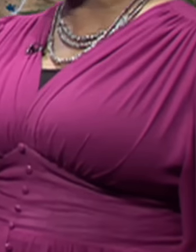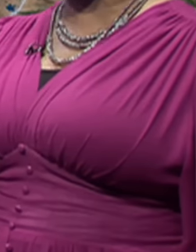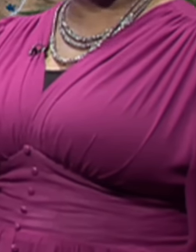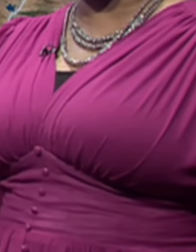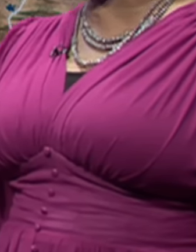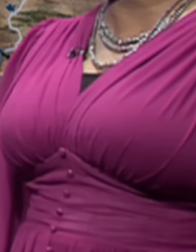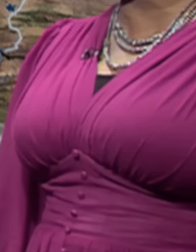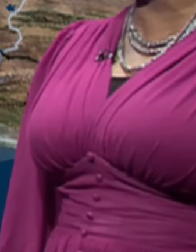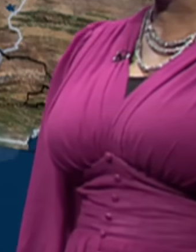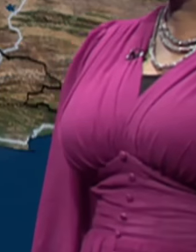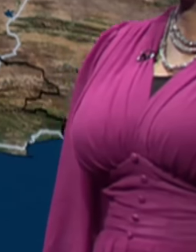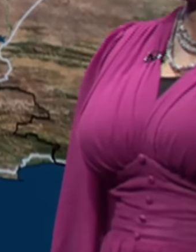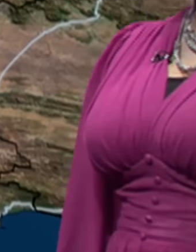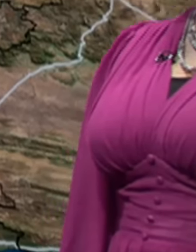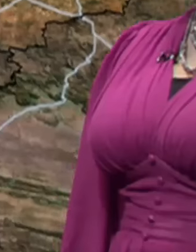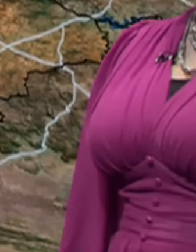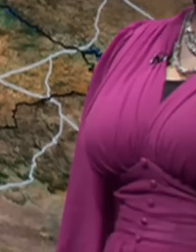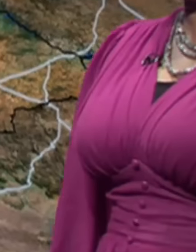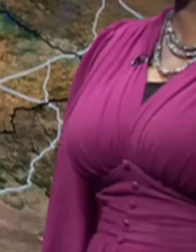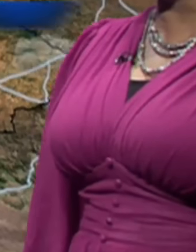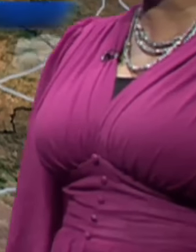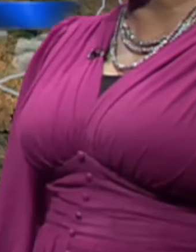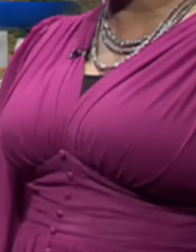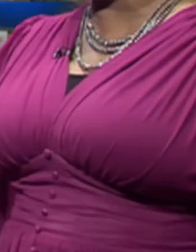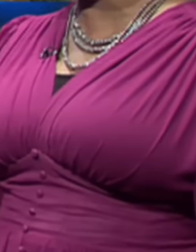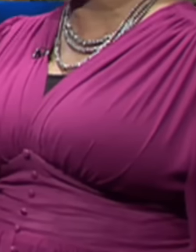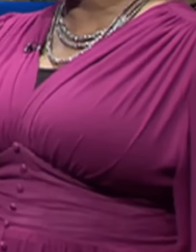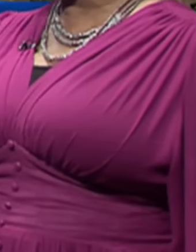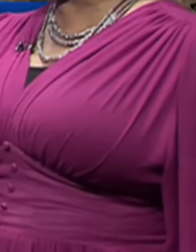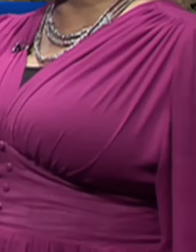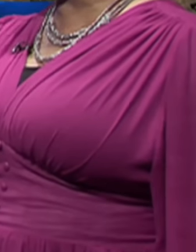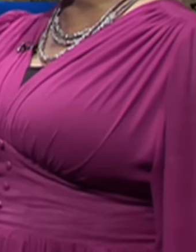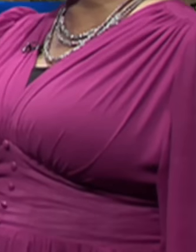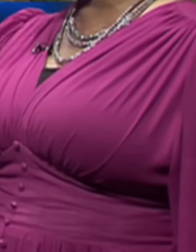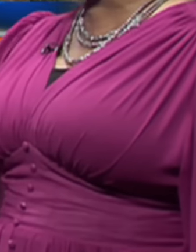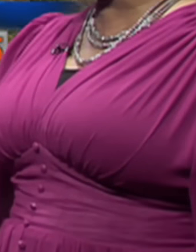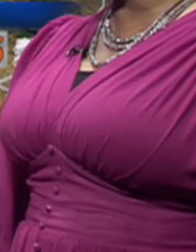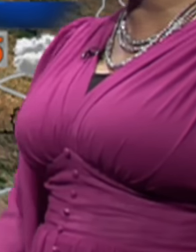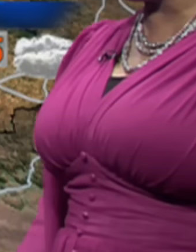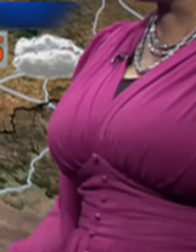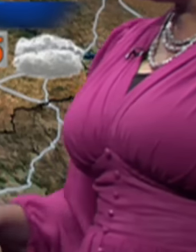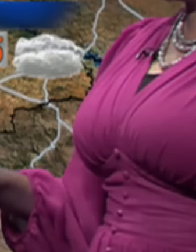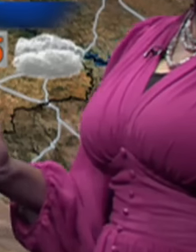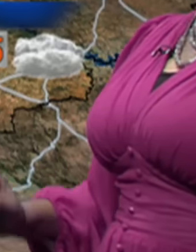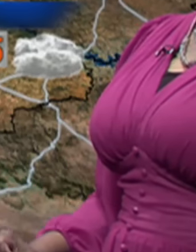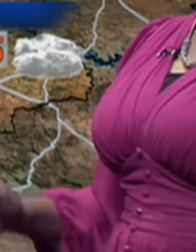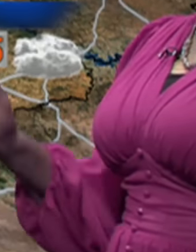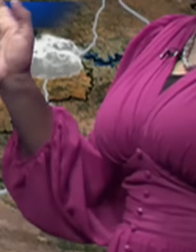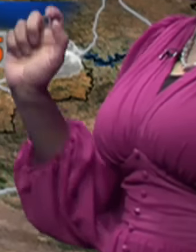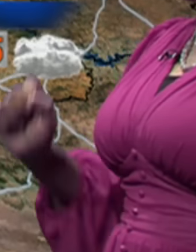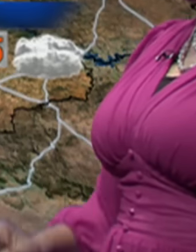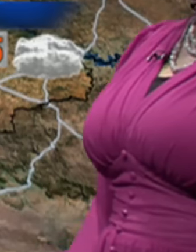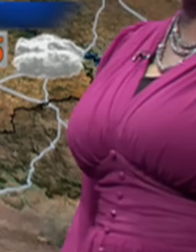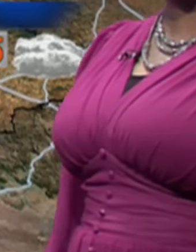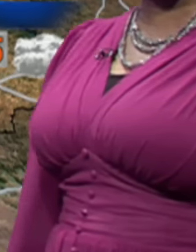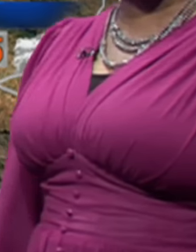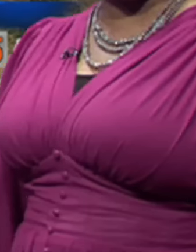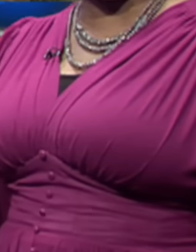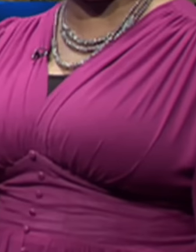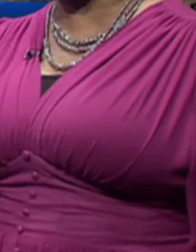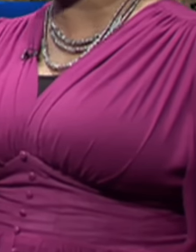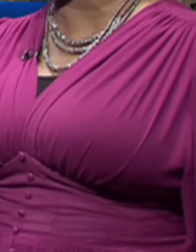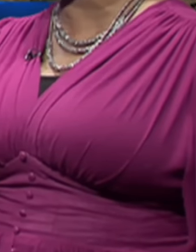tše 37 re lebelela jwalo gona go sasa go Western Cape le gona go tla be go ntse go Mosarasarane Kurumane o pia go tla be go fiša go la Kimberley go tla be go